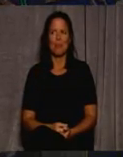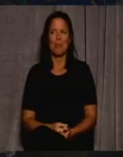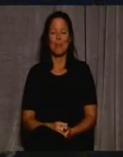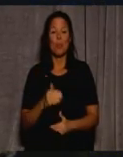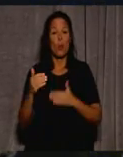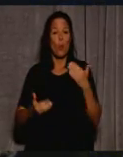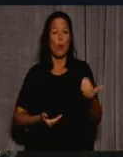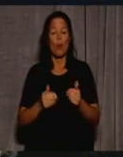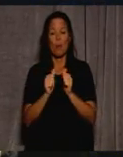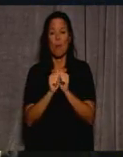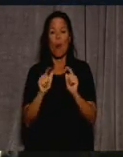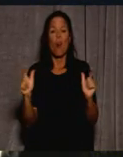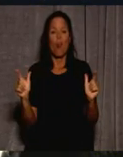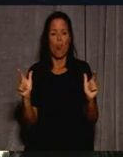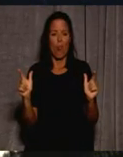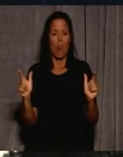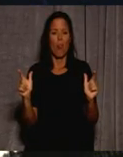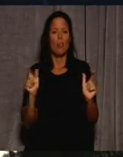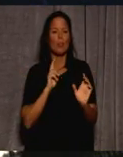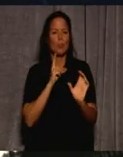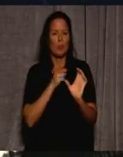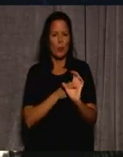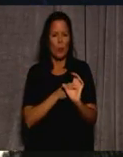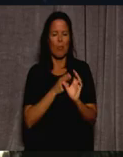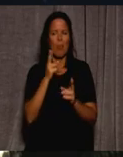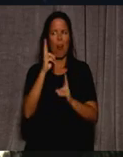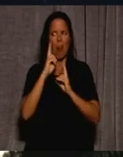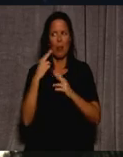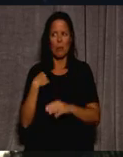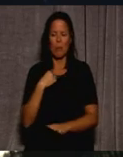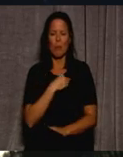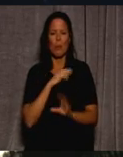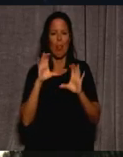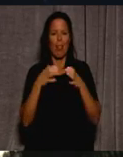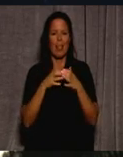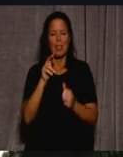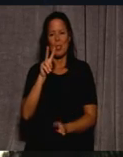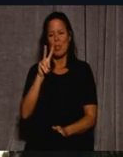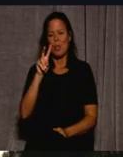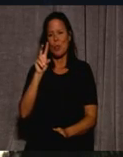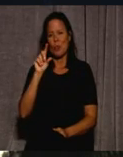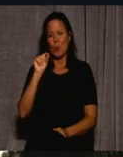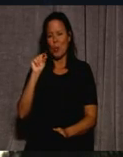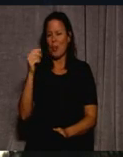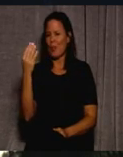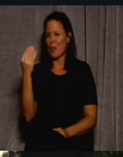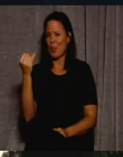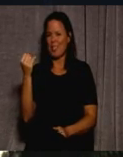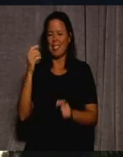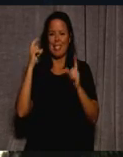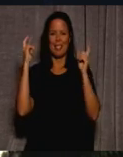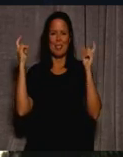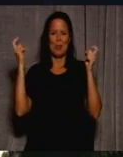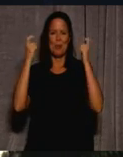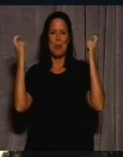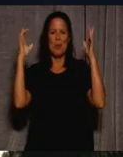We welcome you all who have joined us to honor the members of the class of 2014.